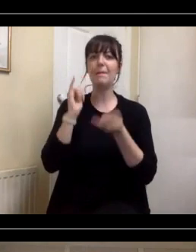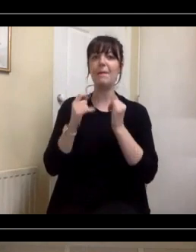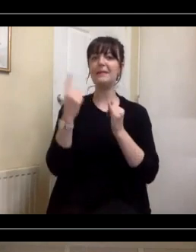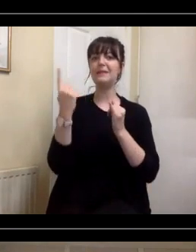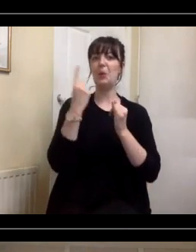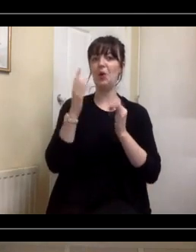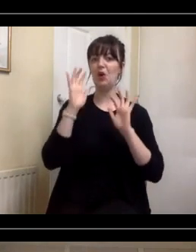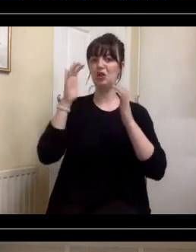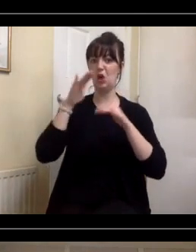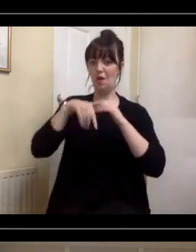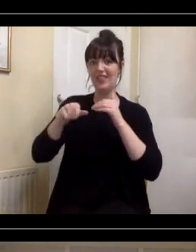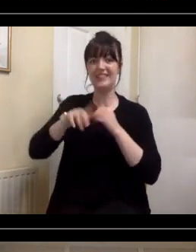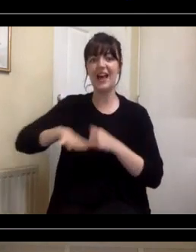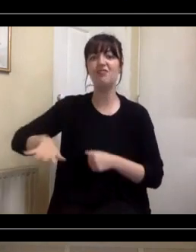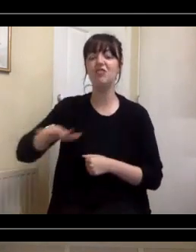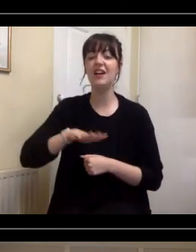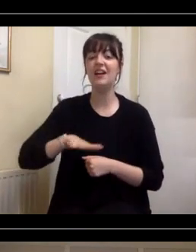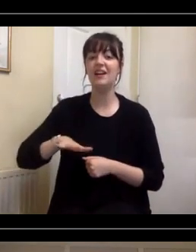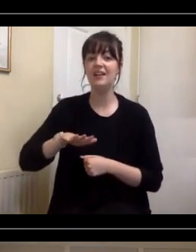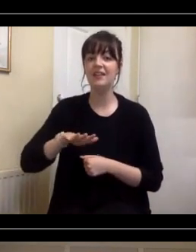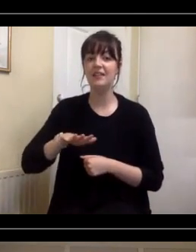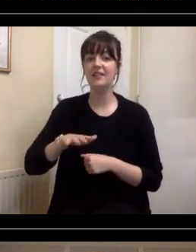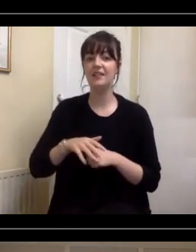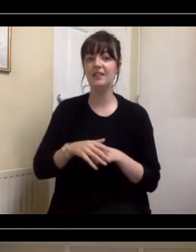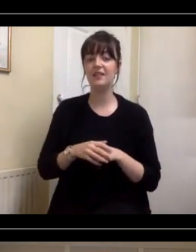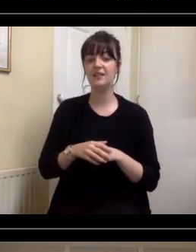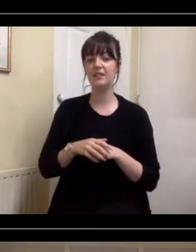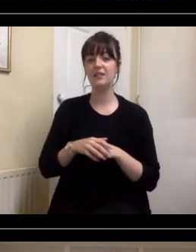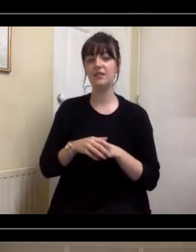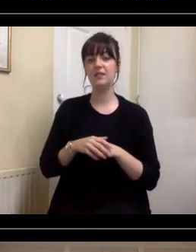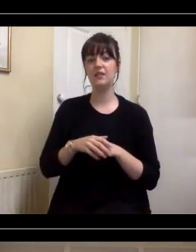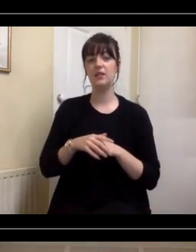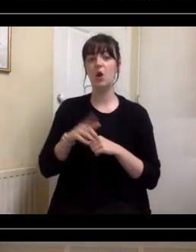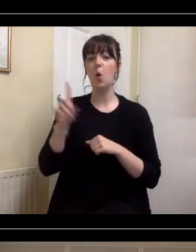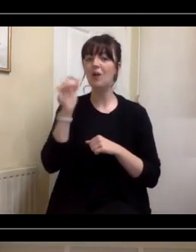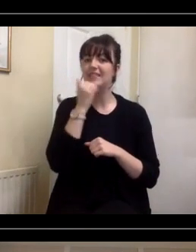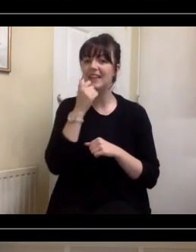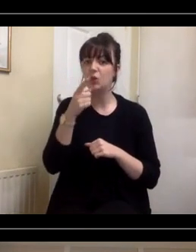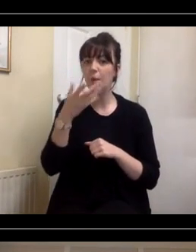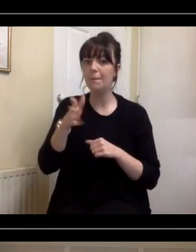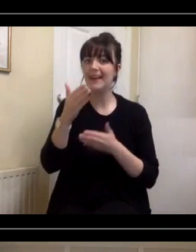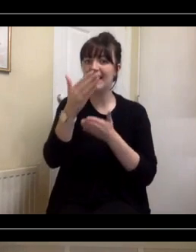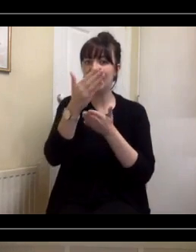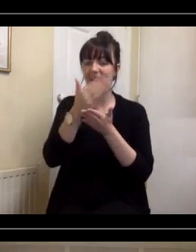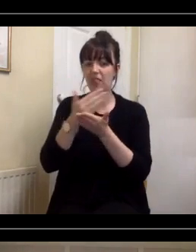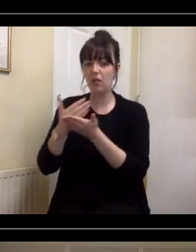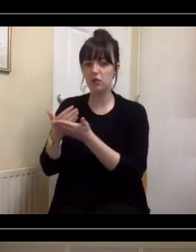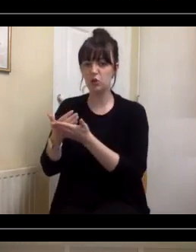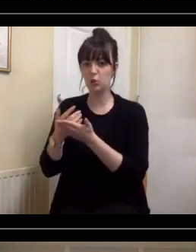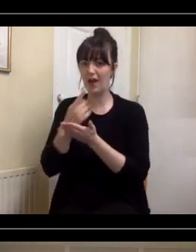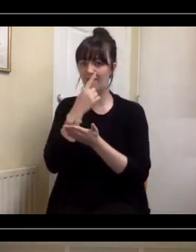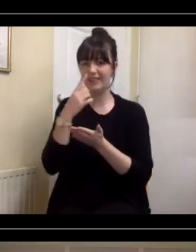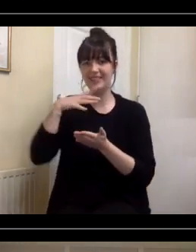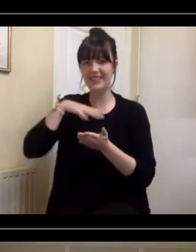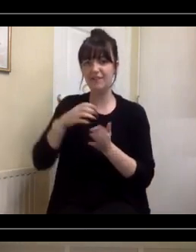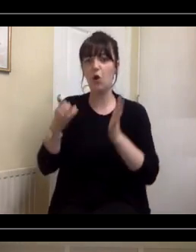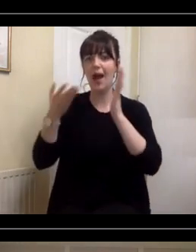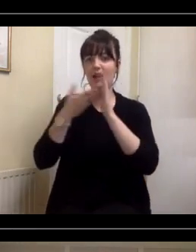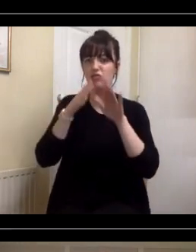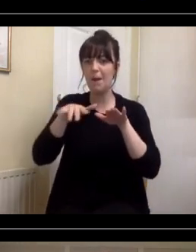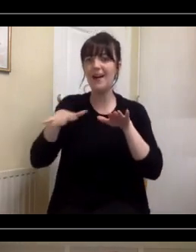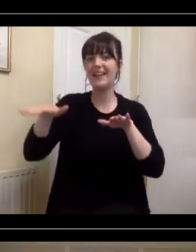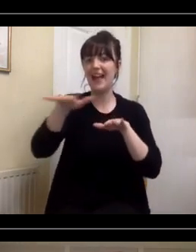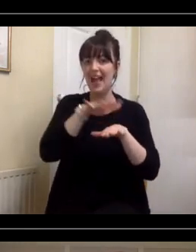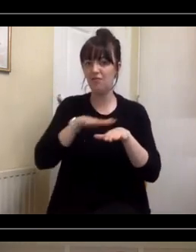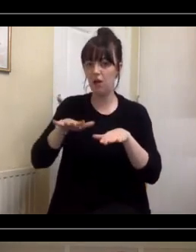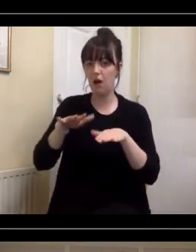area. A number of questions all wrapped into one. What data have you gathered to evidence the need for the parking area? That's one part of